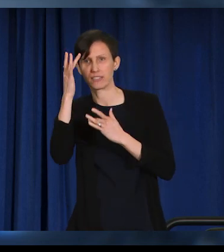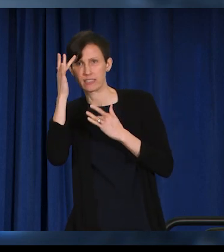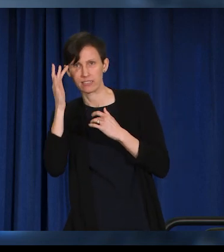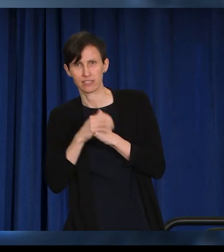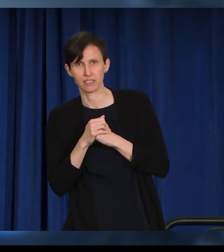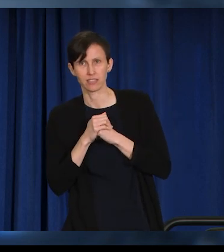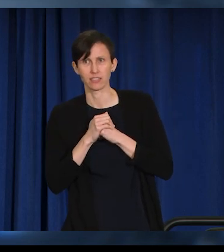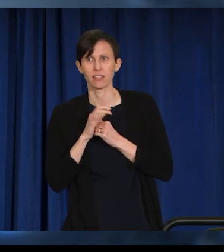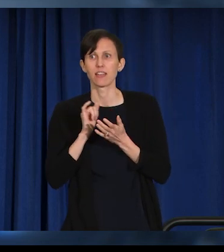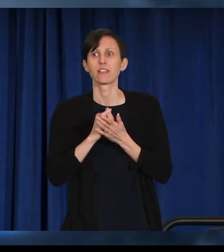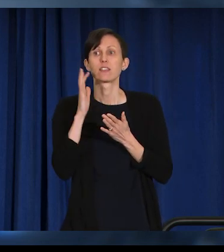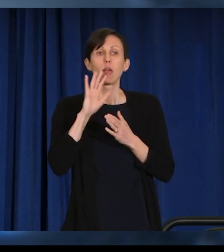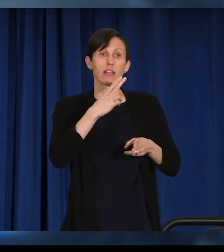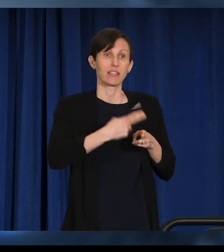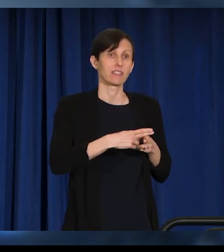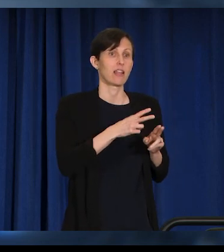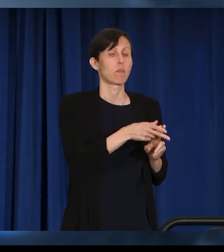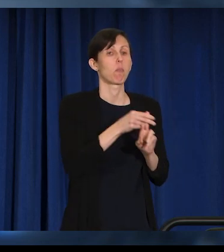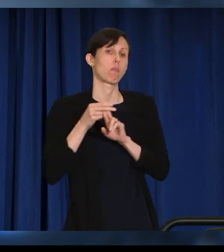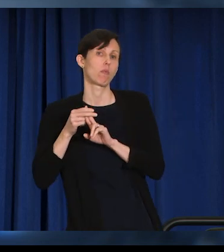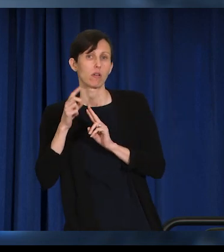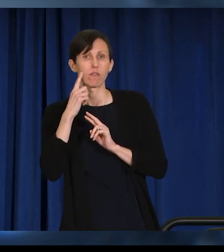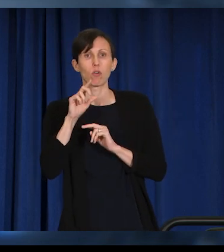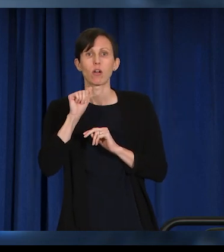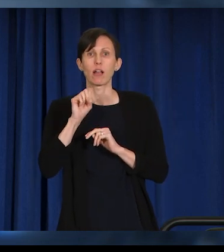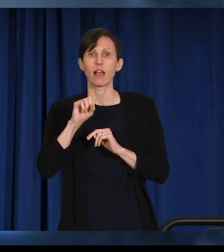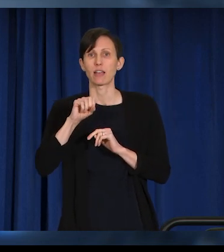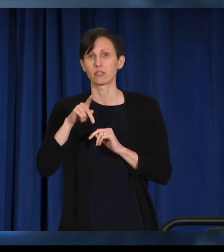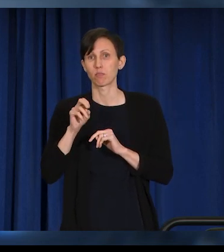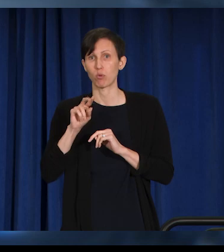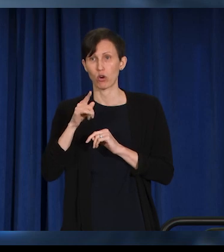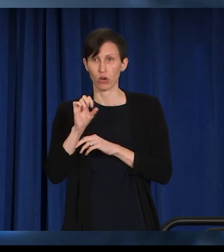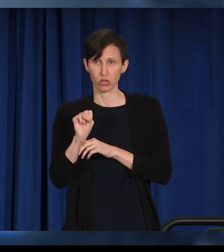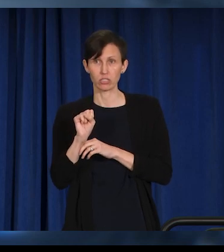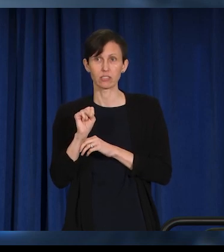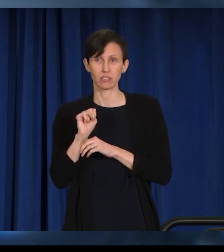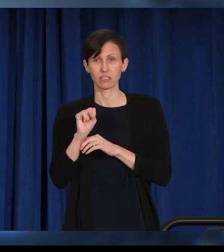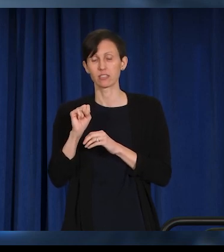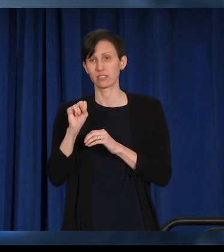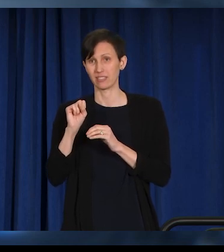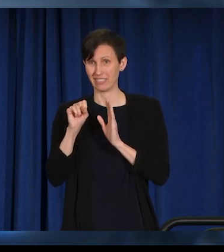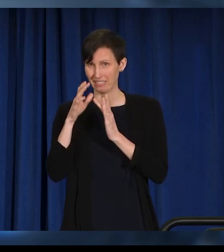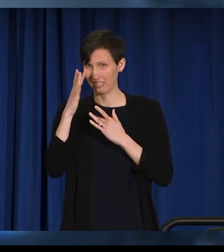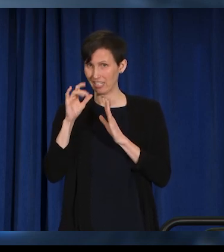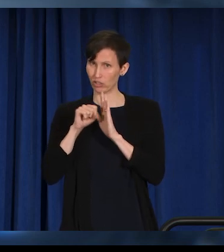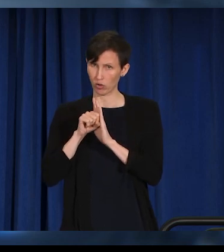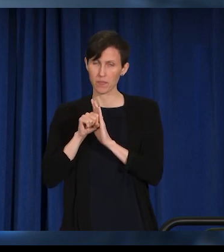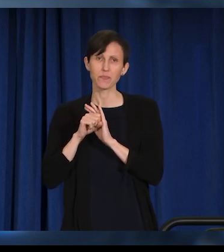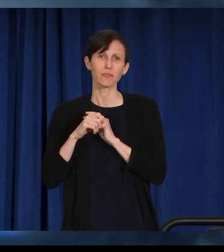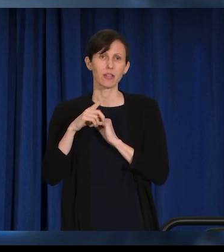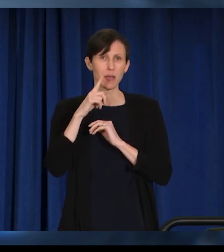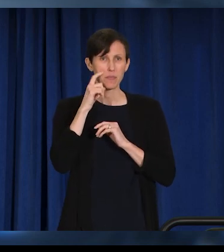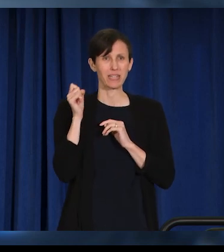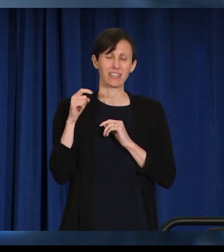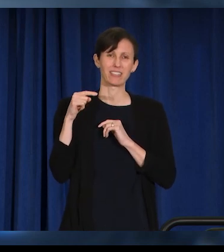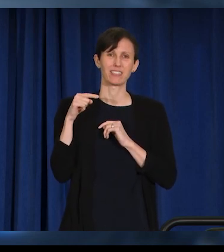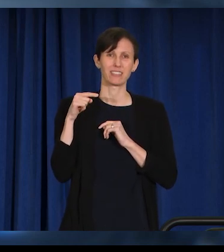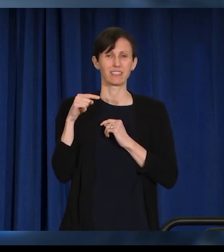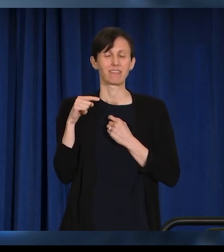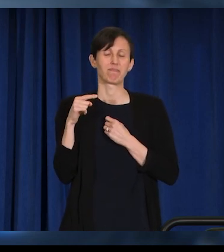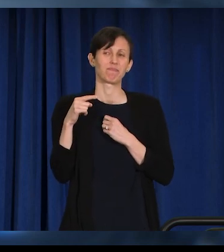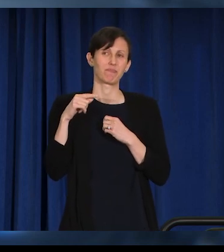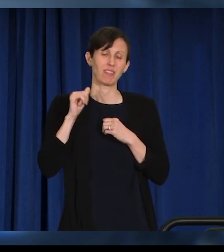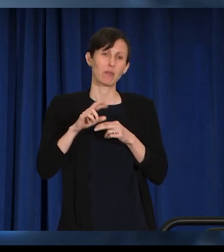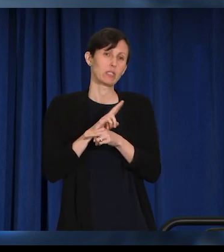the namesake for Asperger's syndrome, which referred to high-functioning individuals with autism. And again, I put air quotes around high-functioning